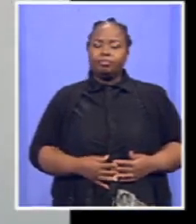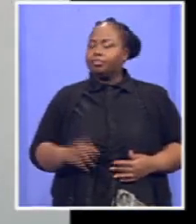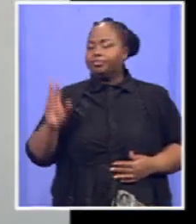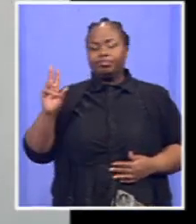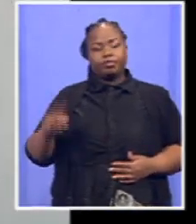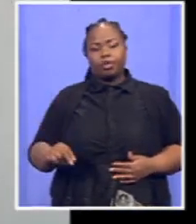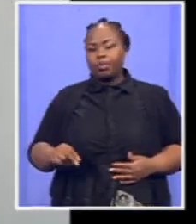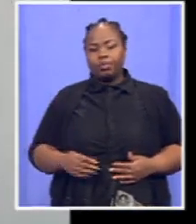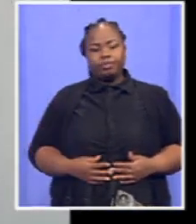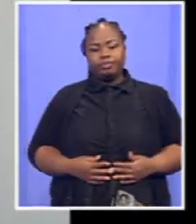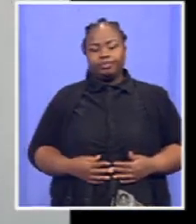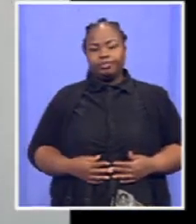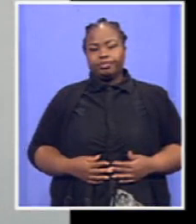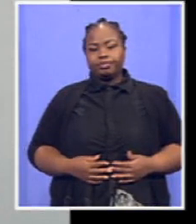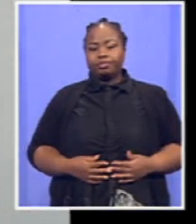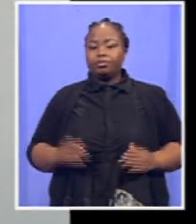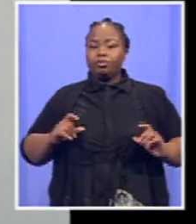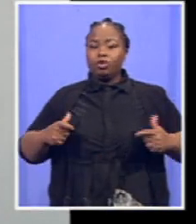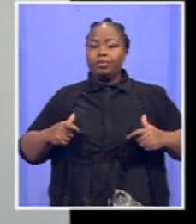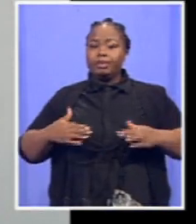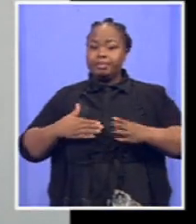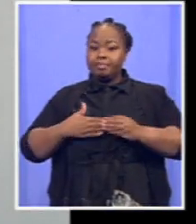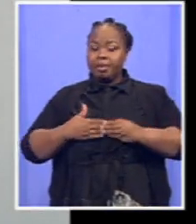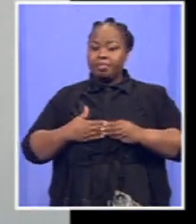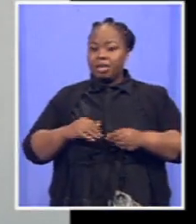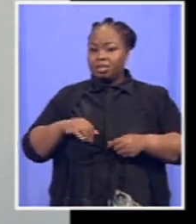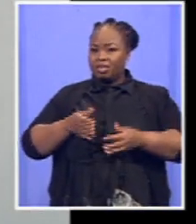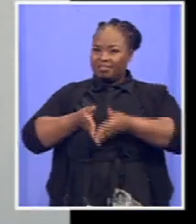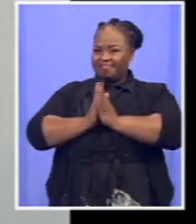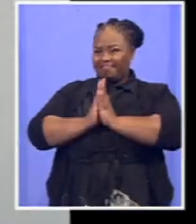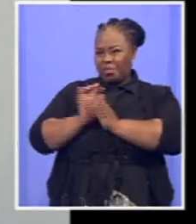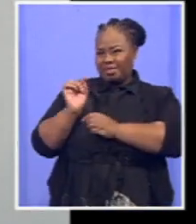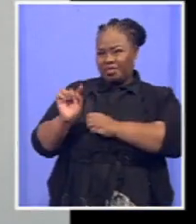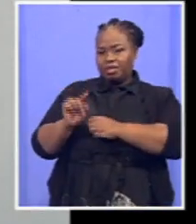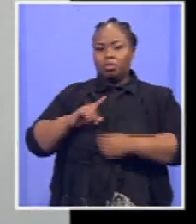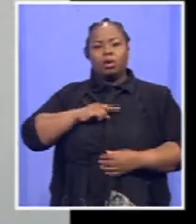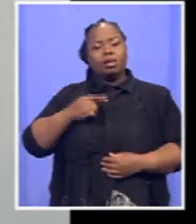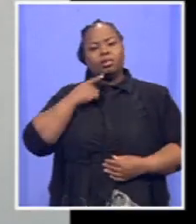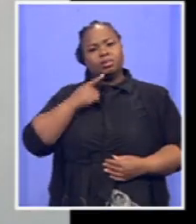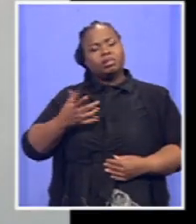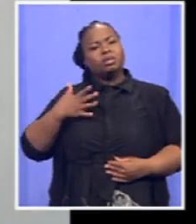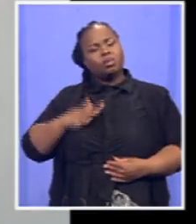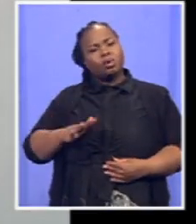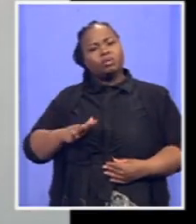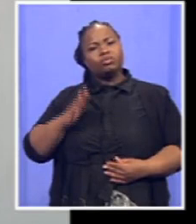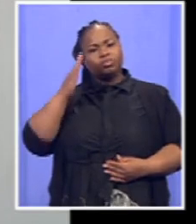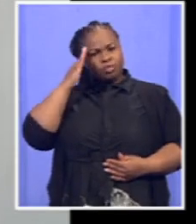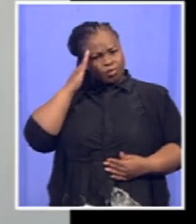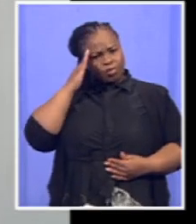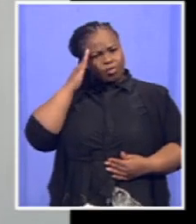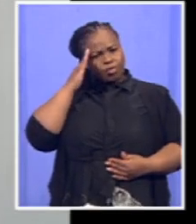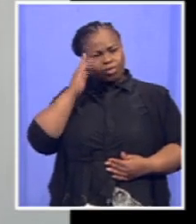No, that's what even the committee members are asking, Desiree, because they are saying that they need to